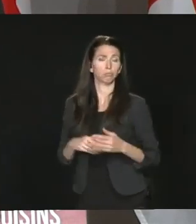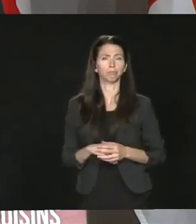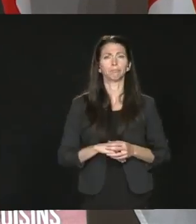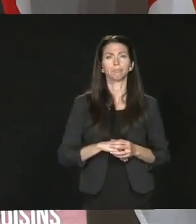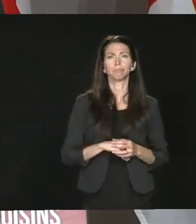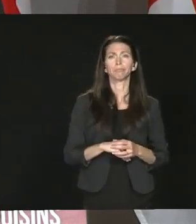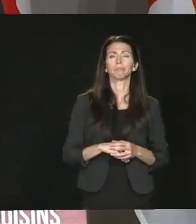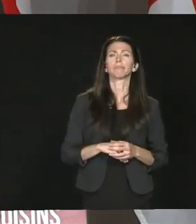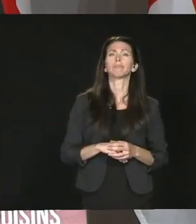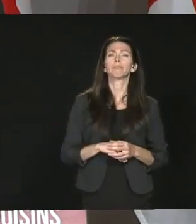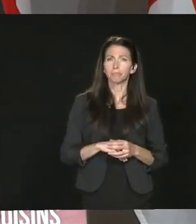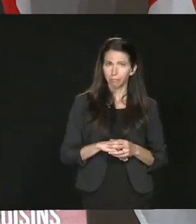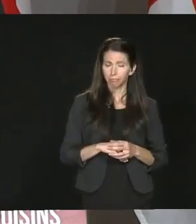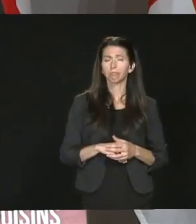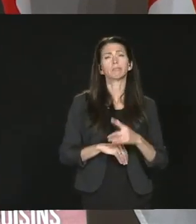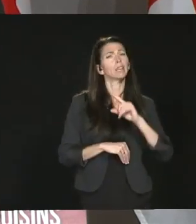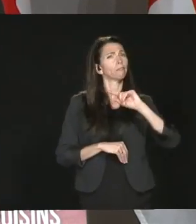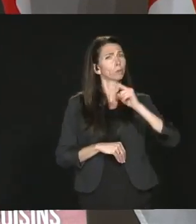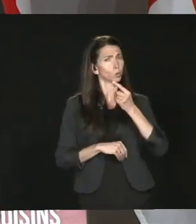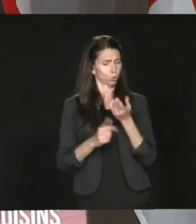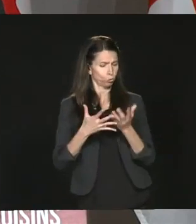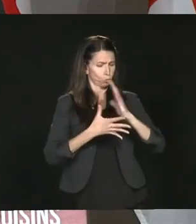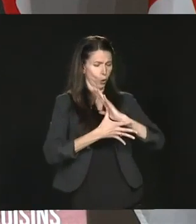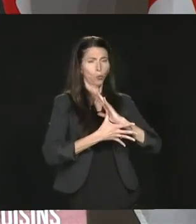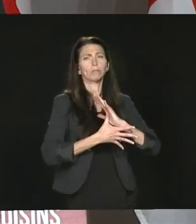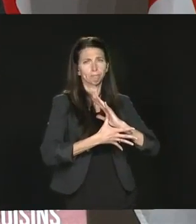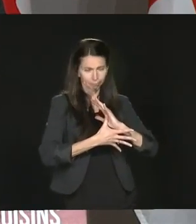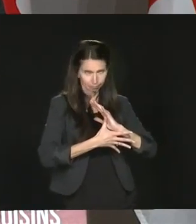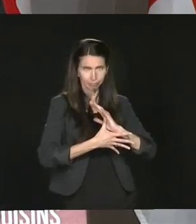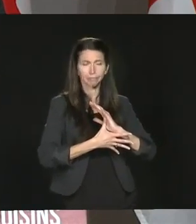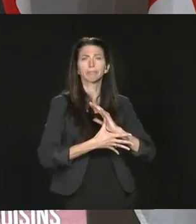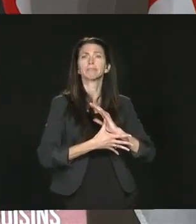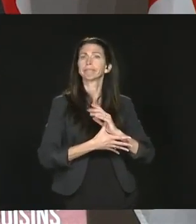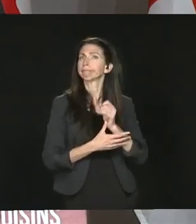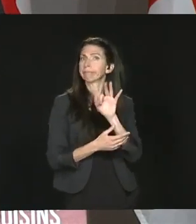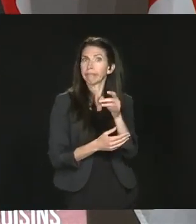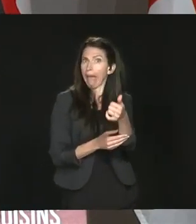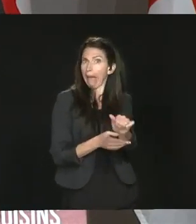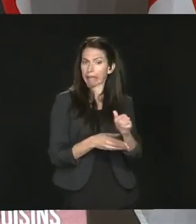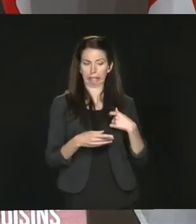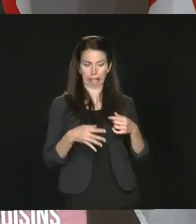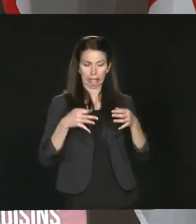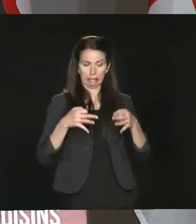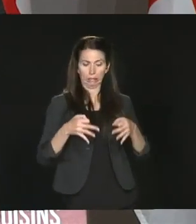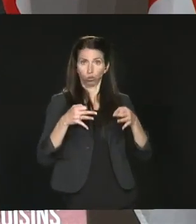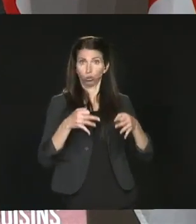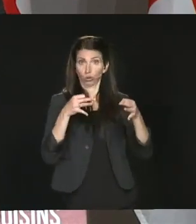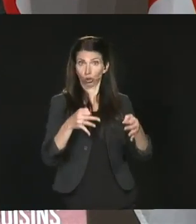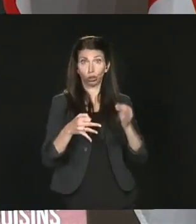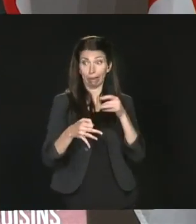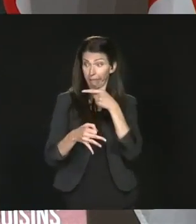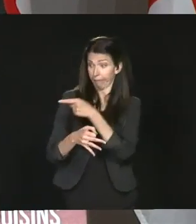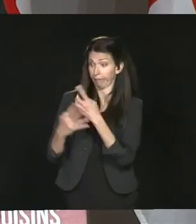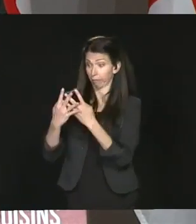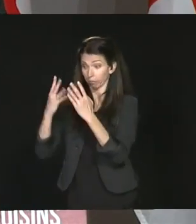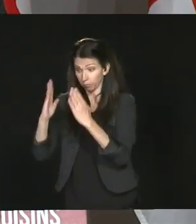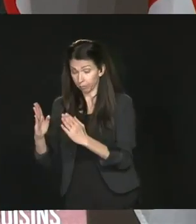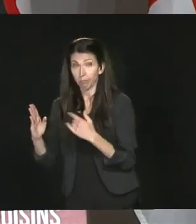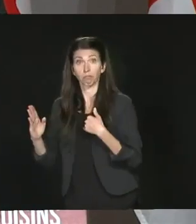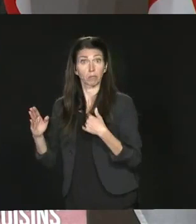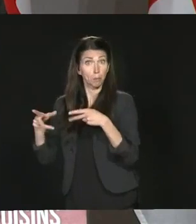all decisions with respect to the release of federal inmates into the community is our first priority is always public